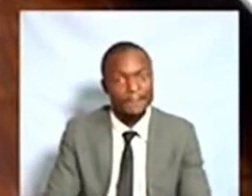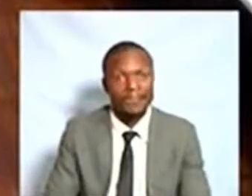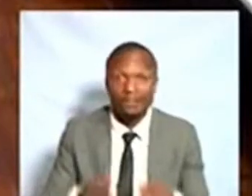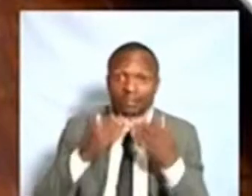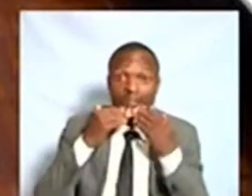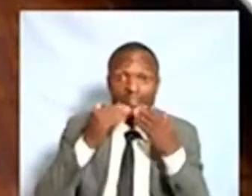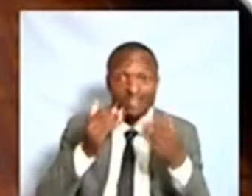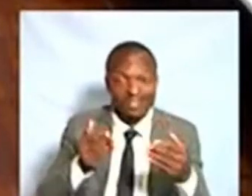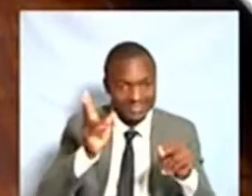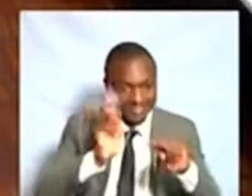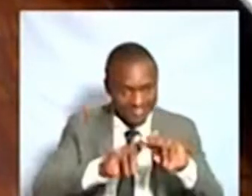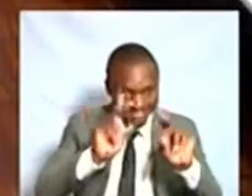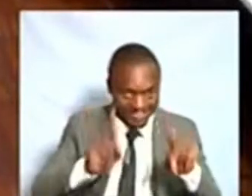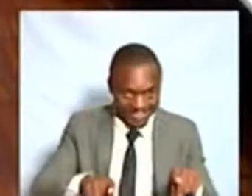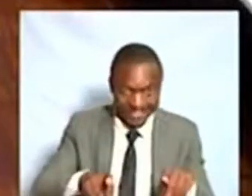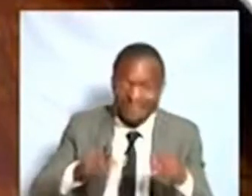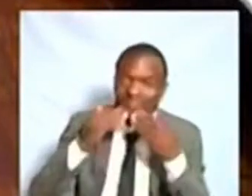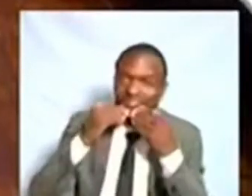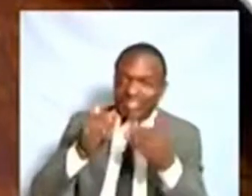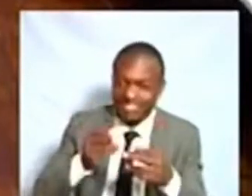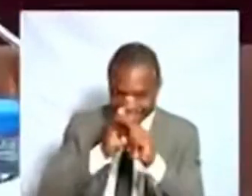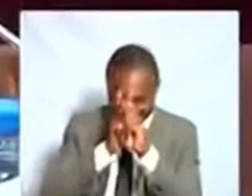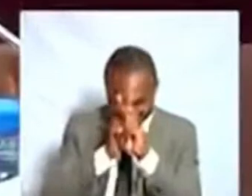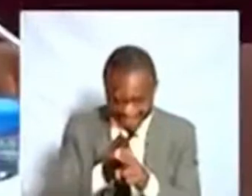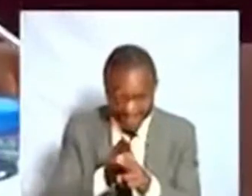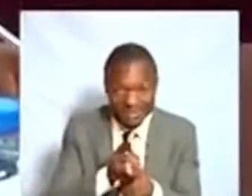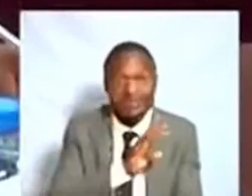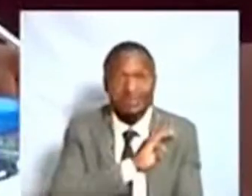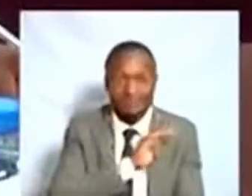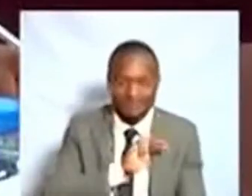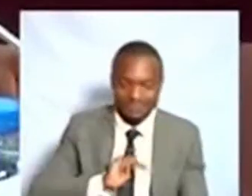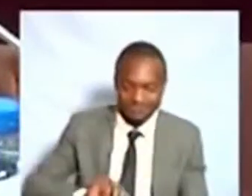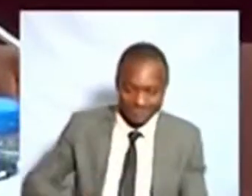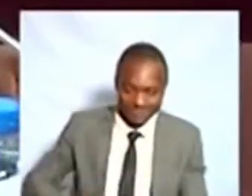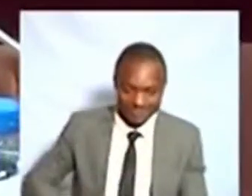Thank you so much, Chair, and thank you, honorable members.